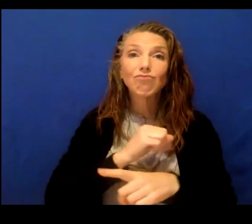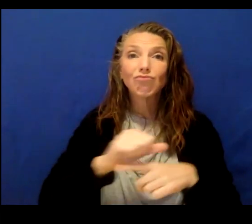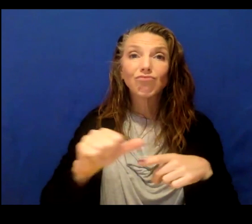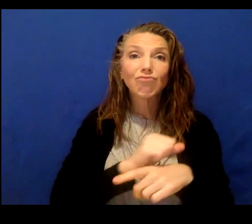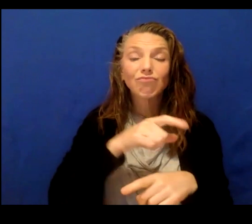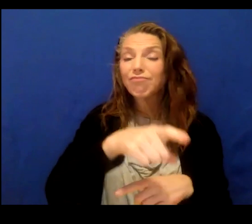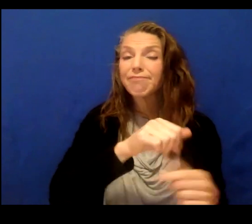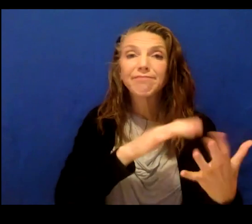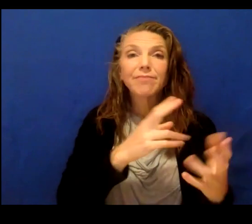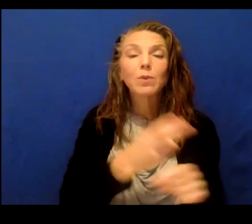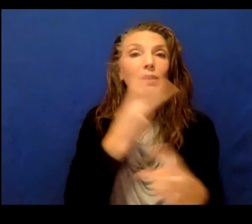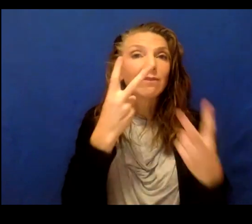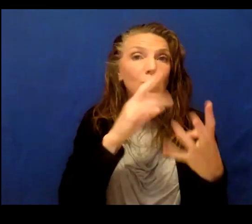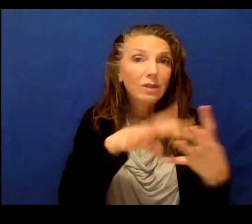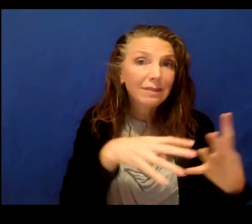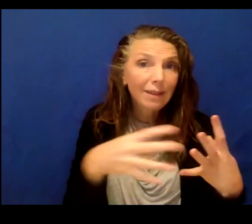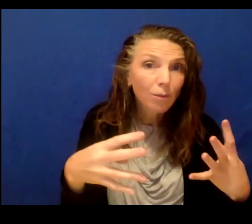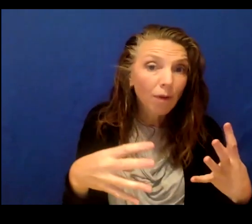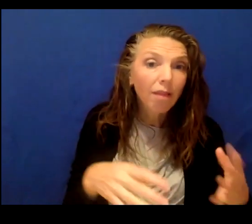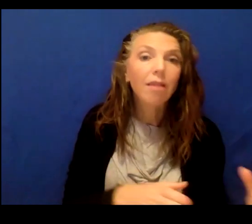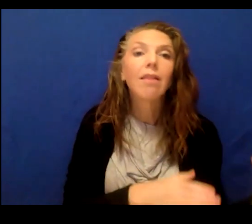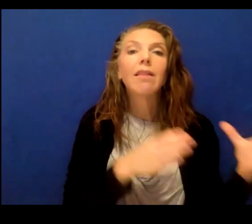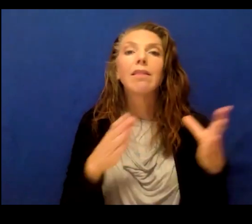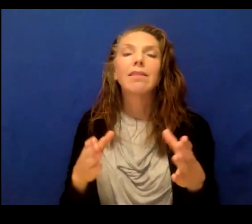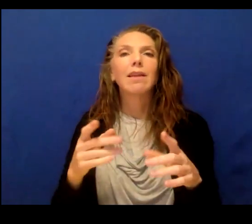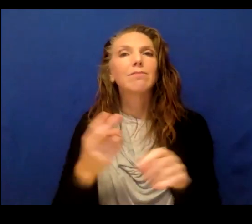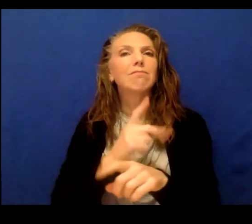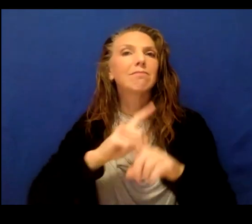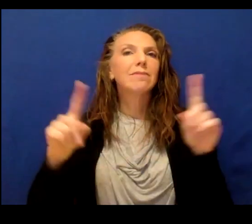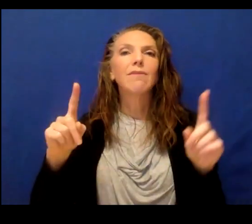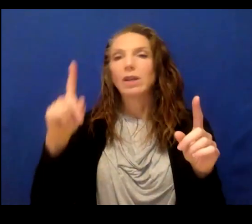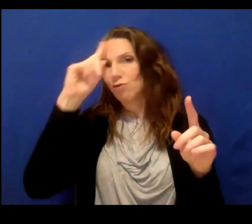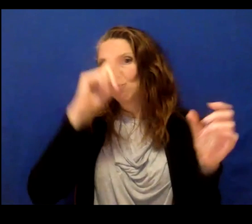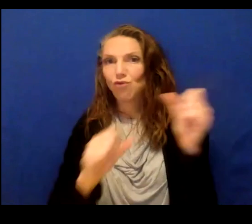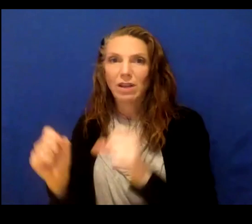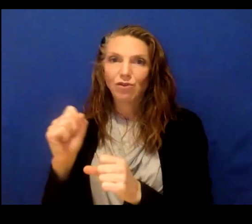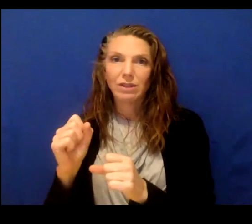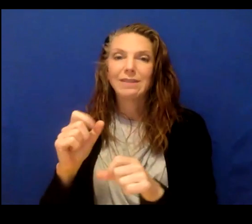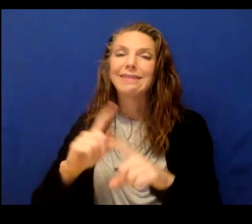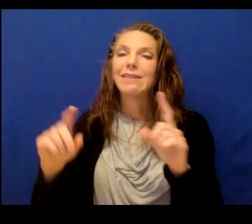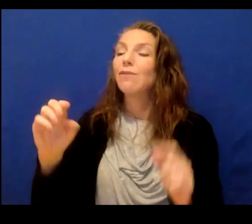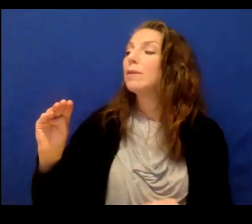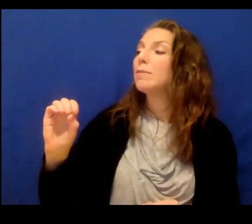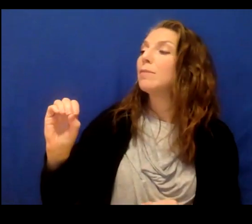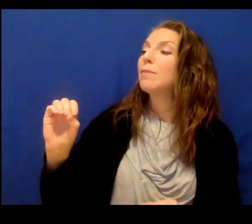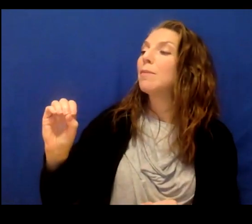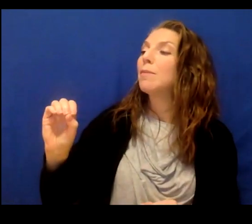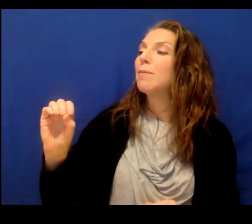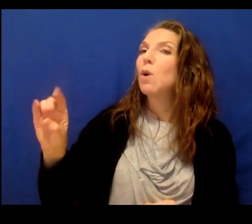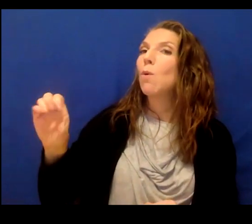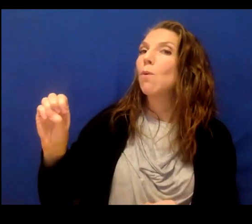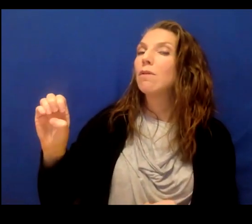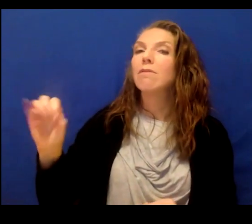visual schedules and supports and other multimodal strategies wherever we can. So there's many different